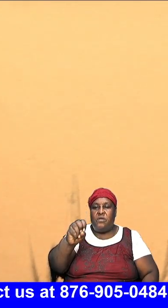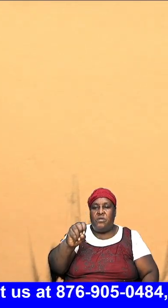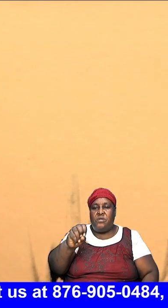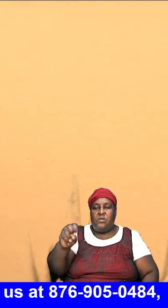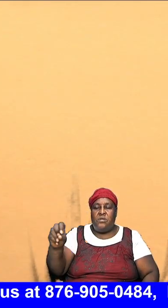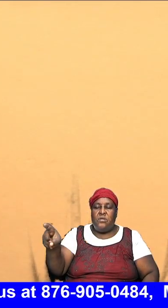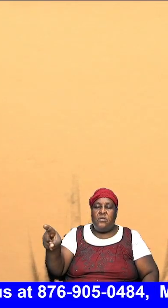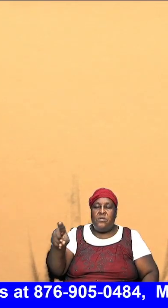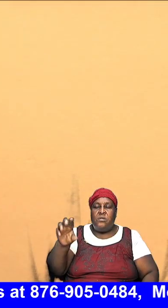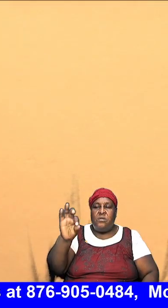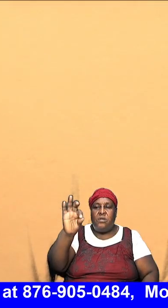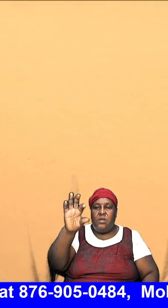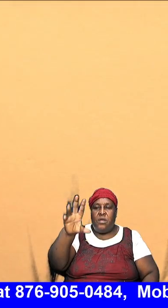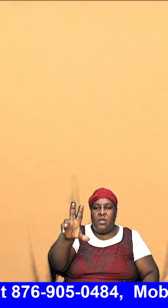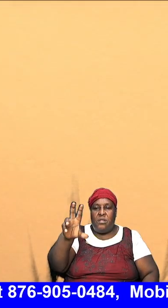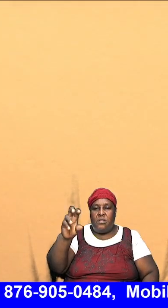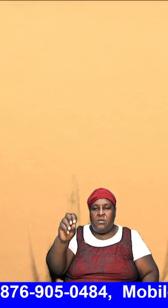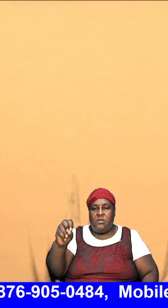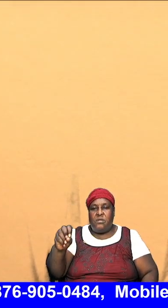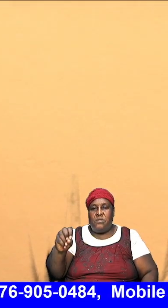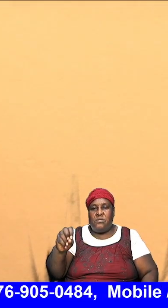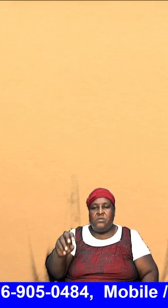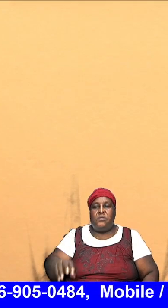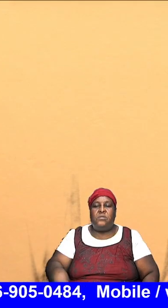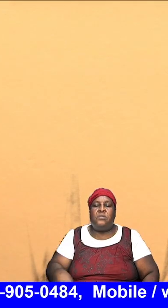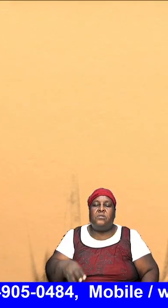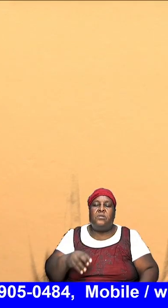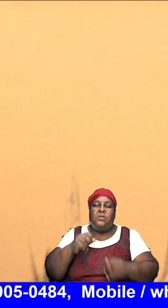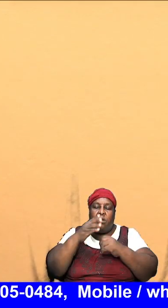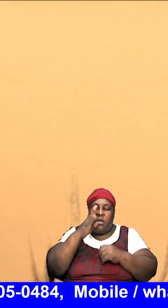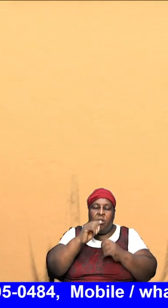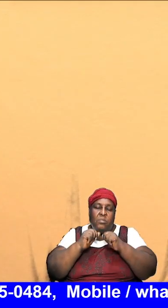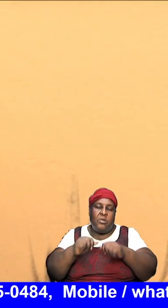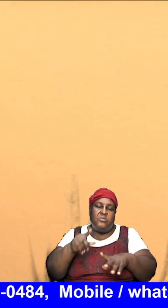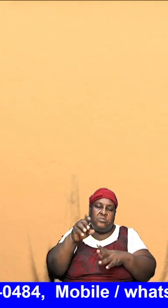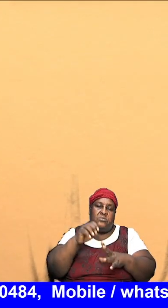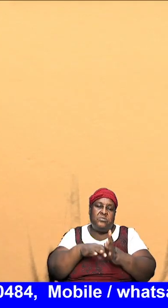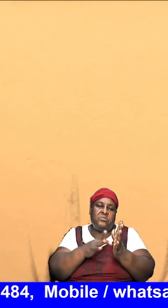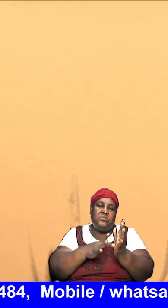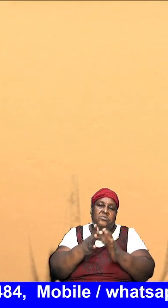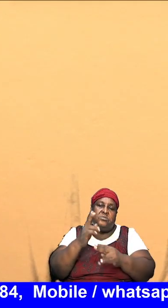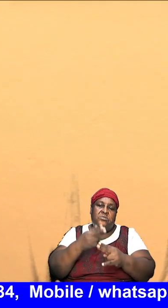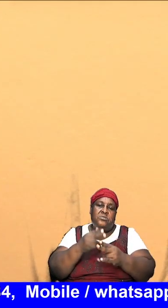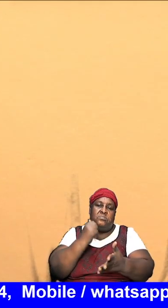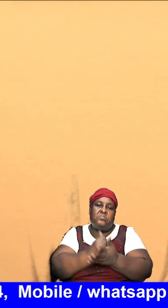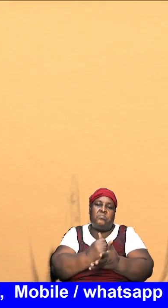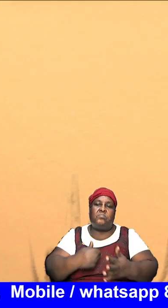at 10 o'clock. God bless you in Jesus' name. In Jesus' name.